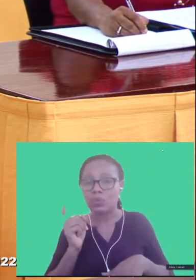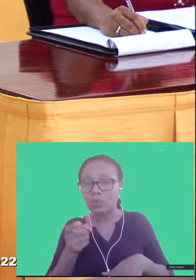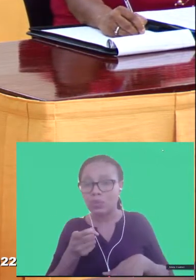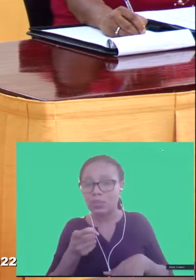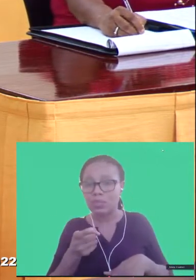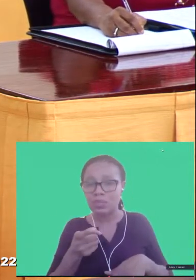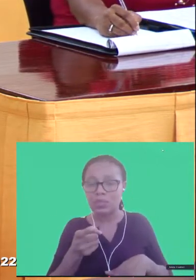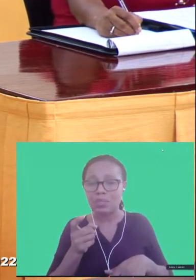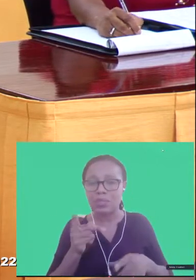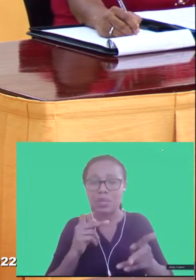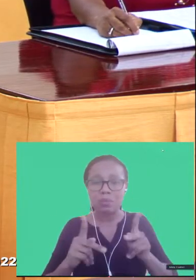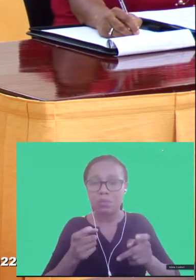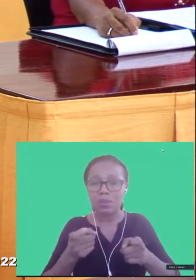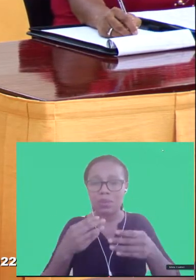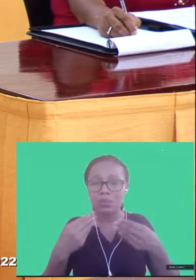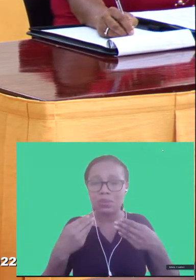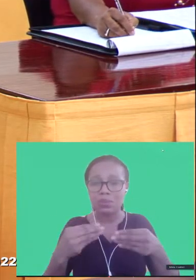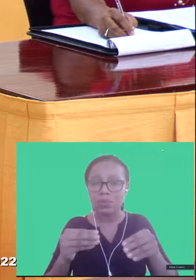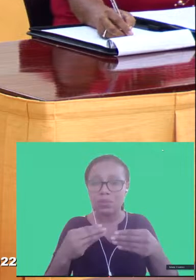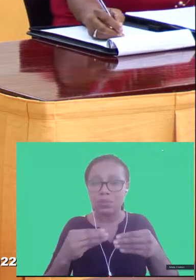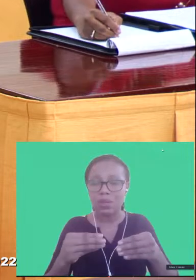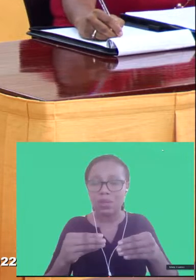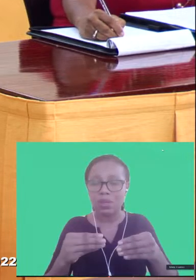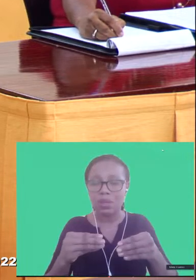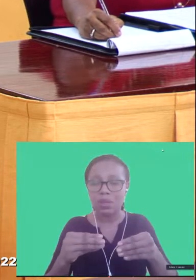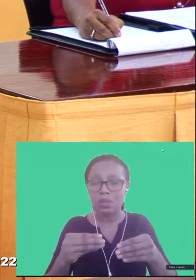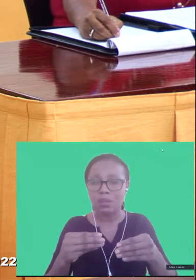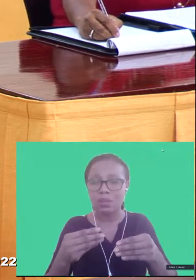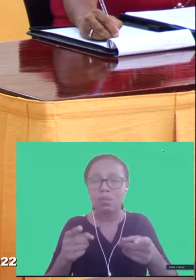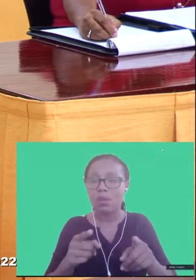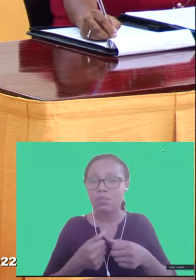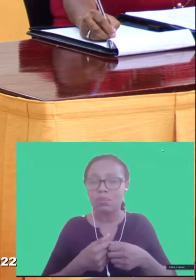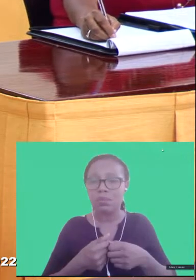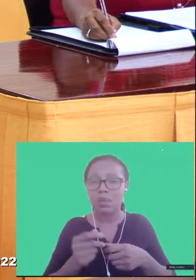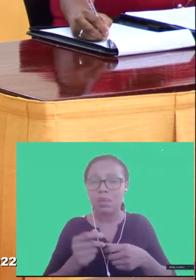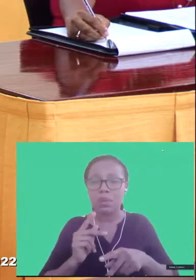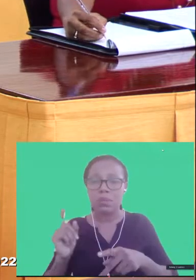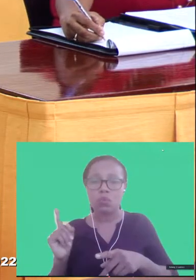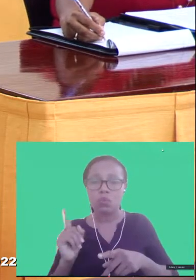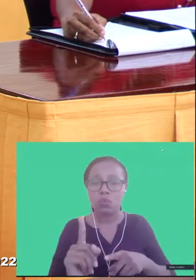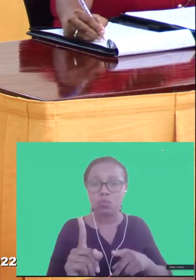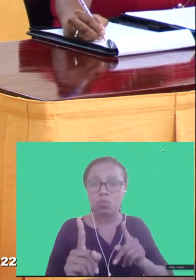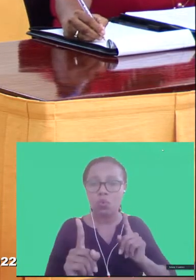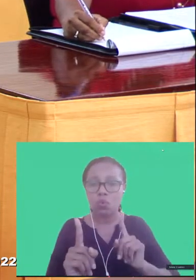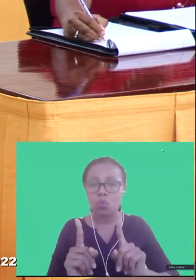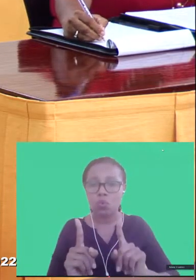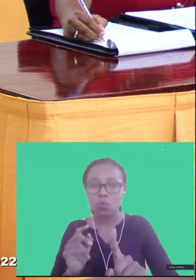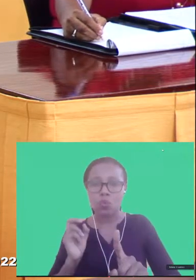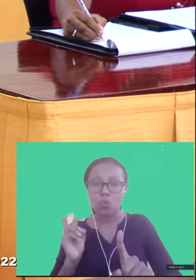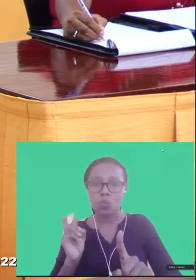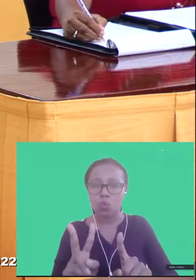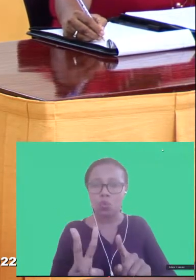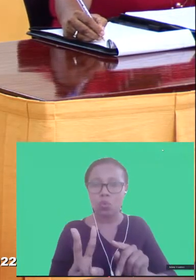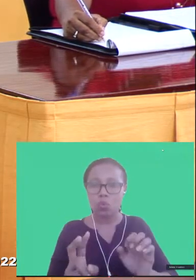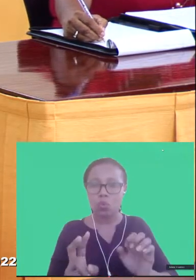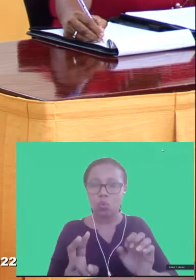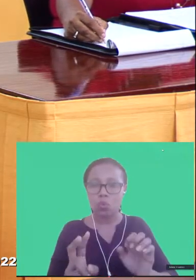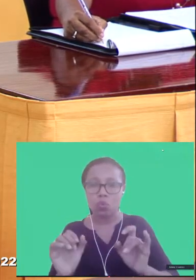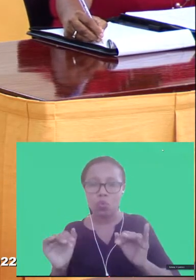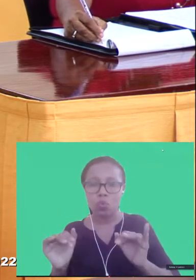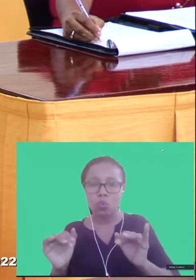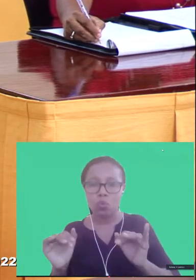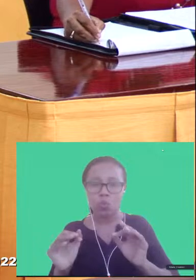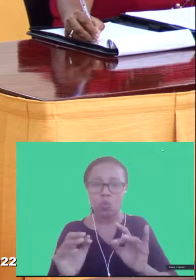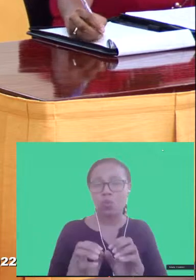congregate, and because you had this feel-good factor and a comfort zone, and I will not once again go into the